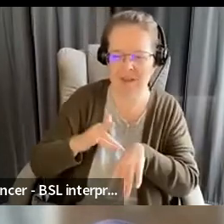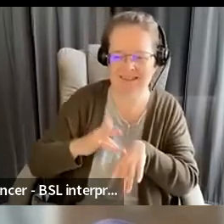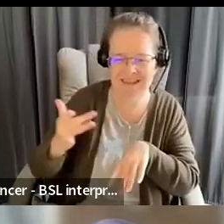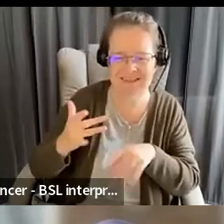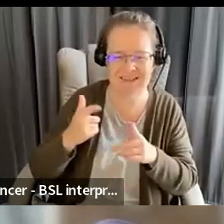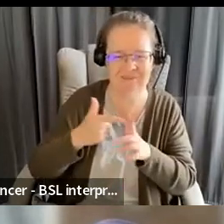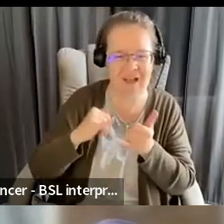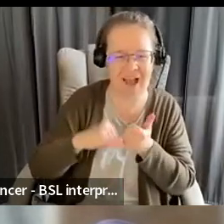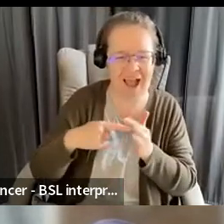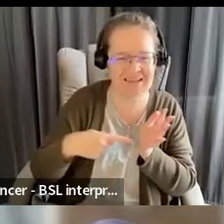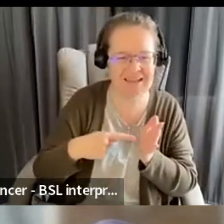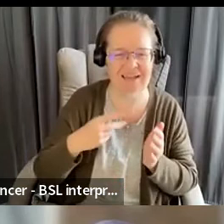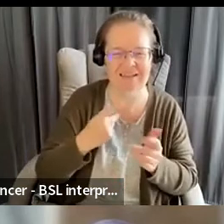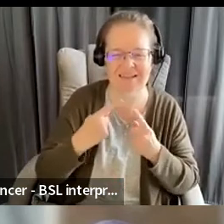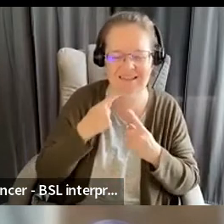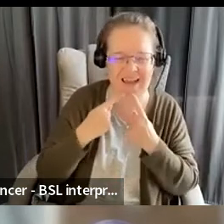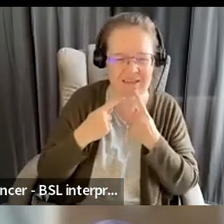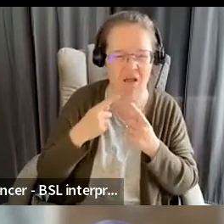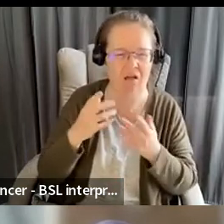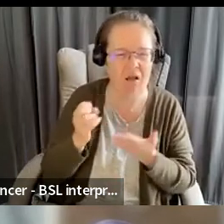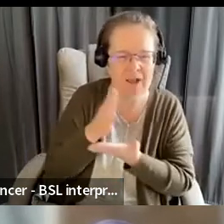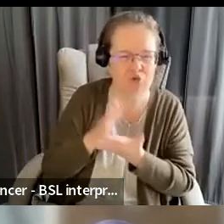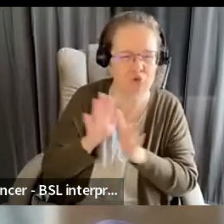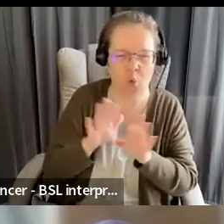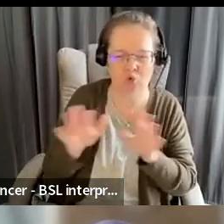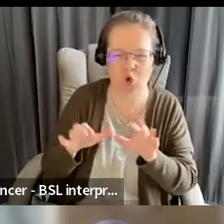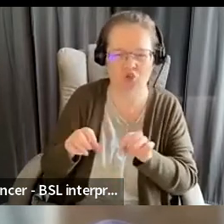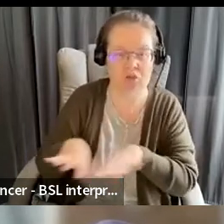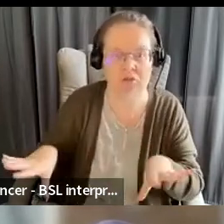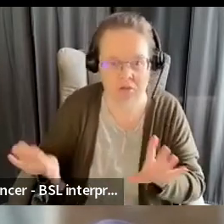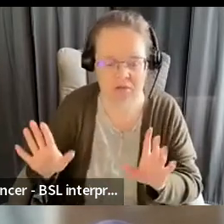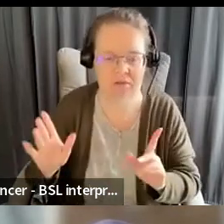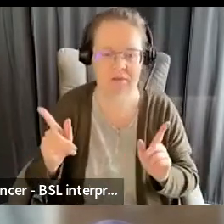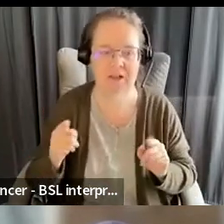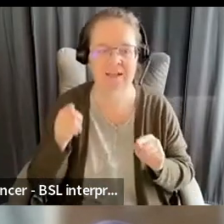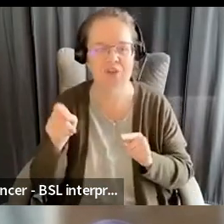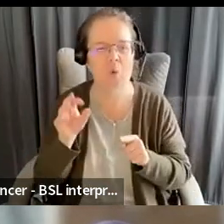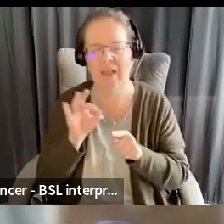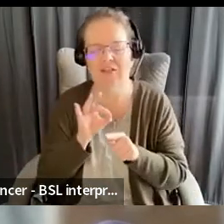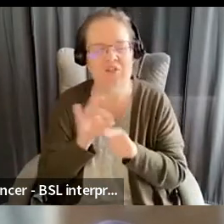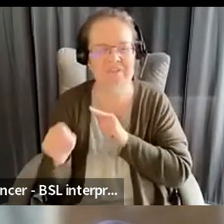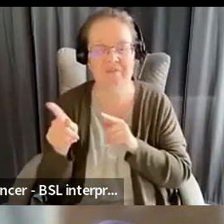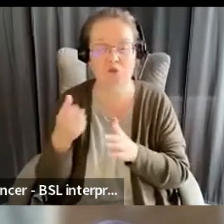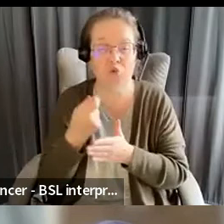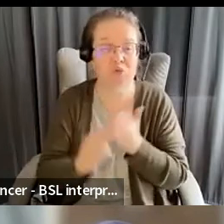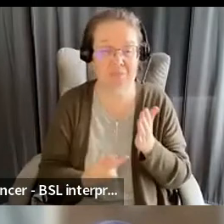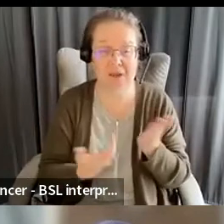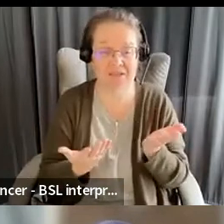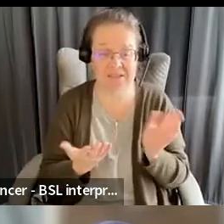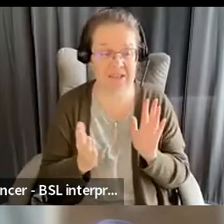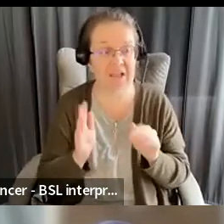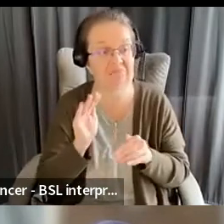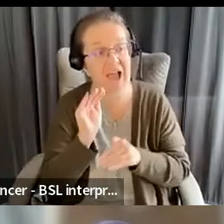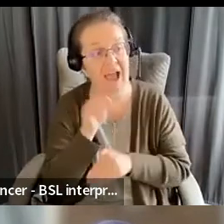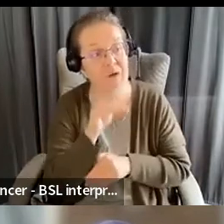and that's the main piece really. I mean, and that's I guess specific to disability. I mean, outside of that, with a